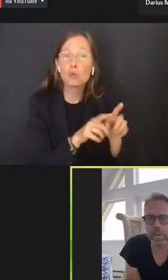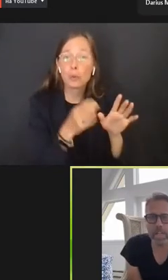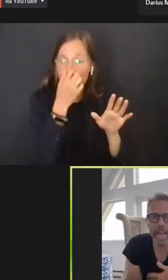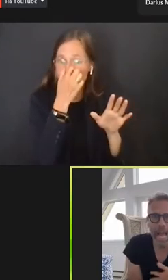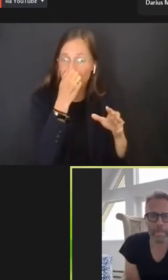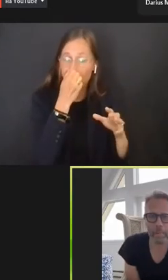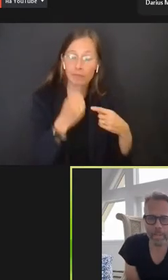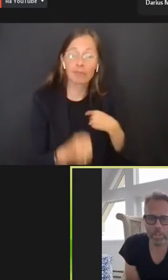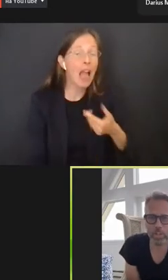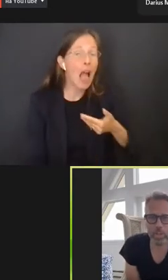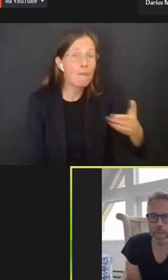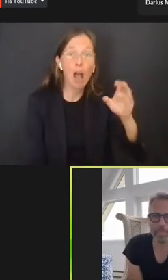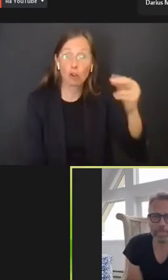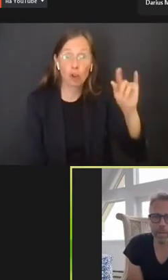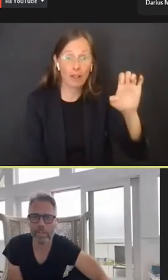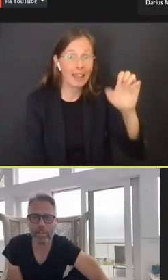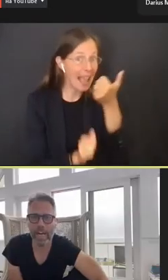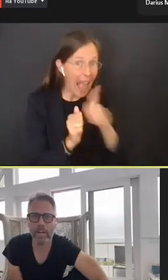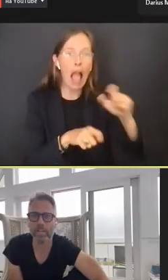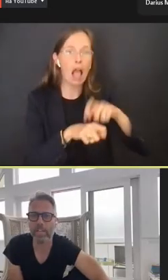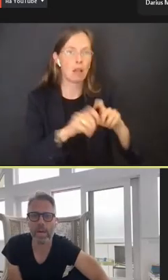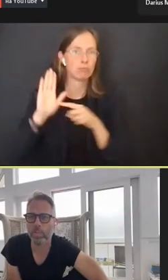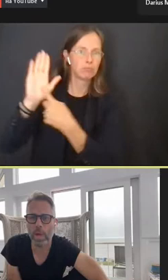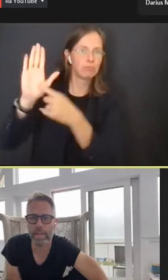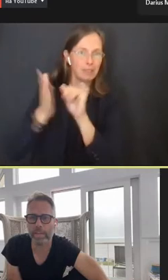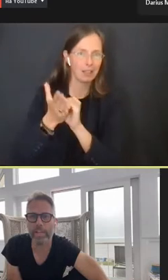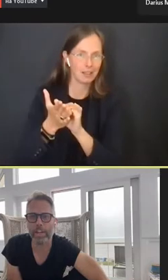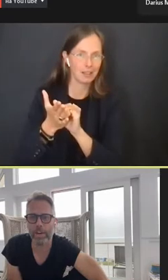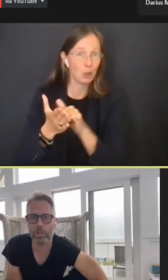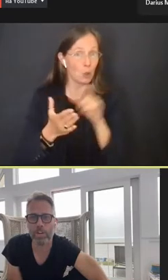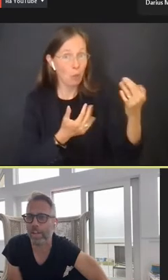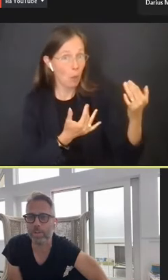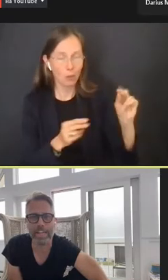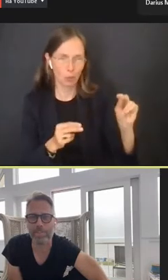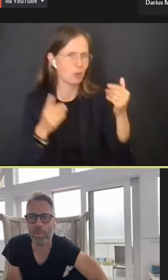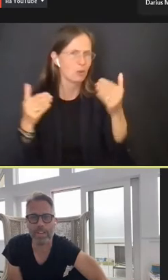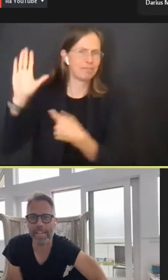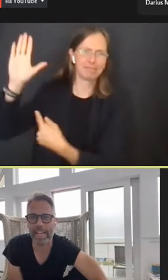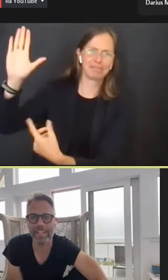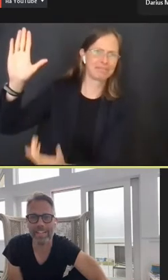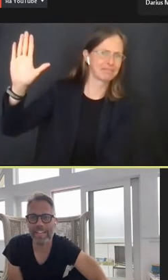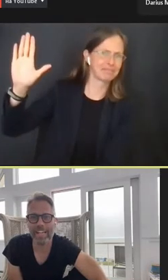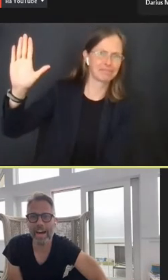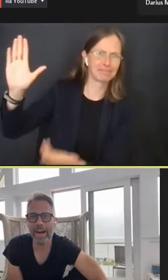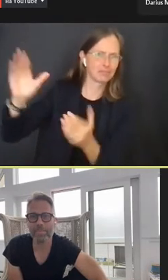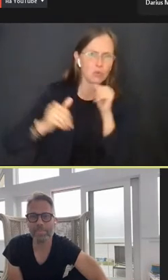would invite Charlie at any point to show that background. I don't think you have to wait on that. There you go, Charlie. I don't think you have to wait on that.